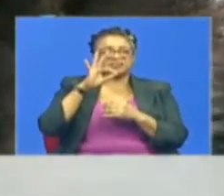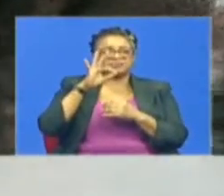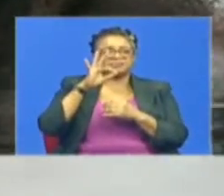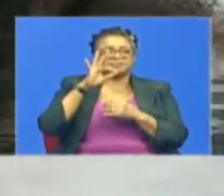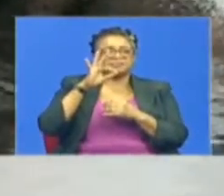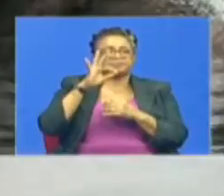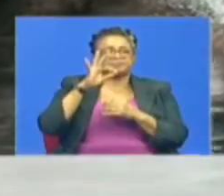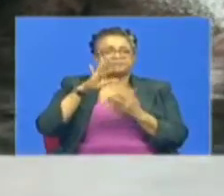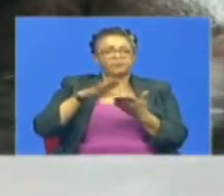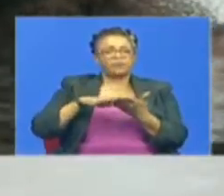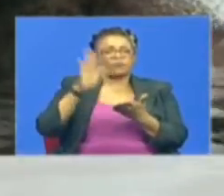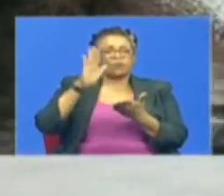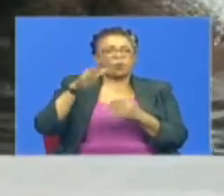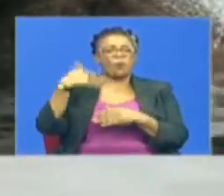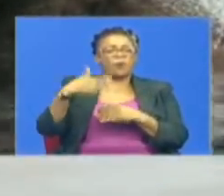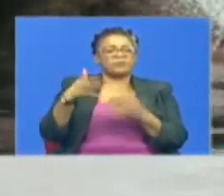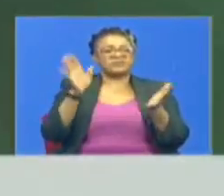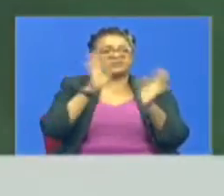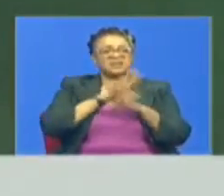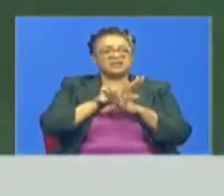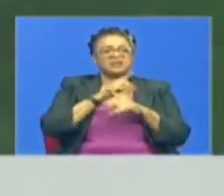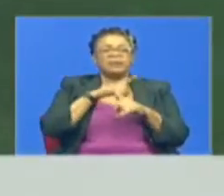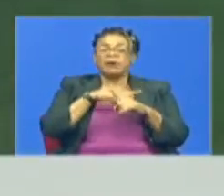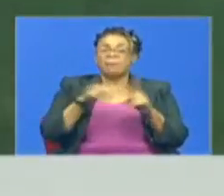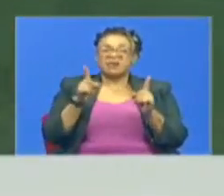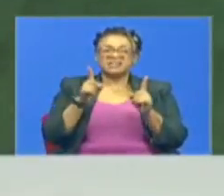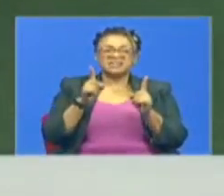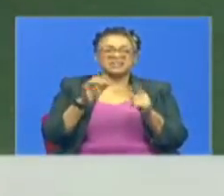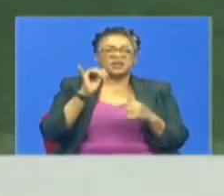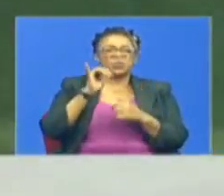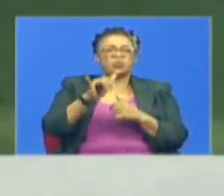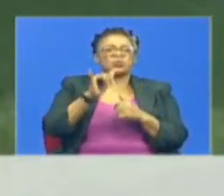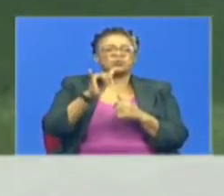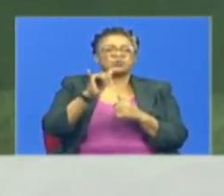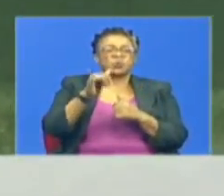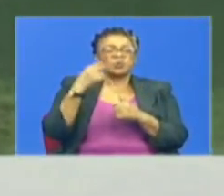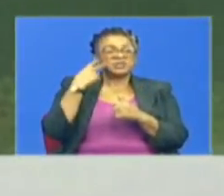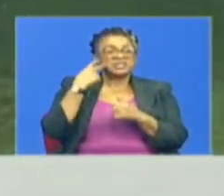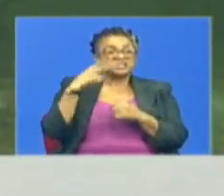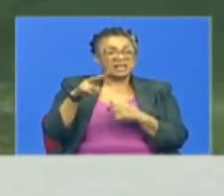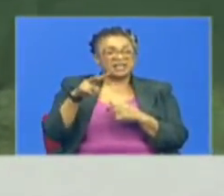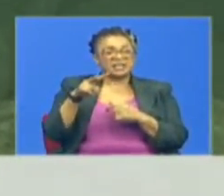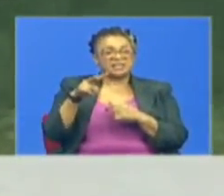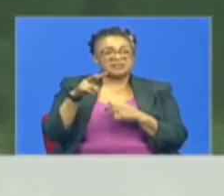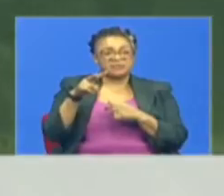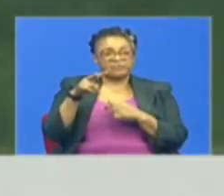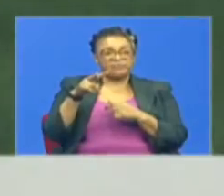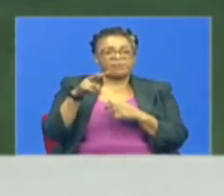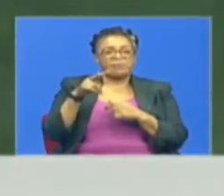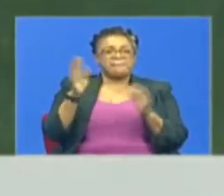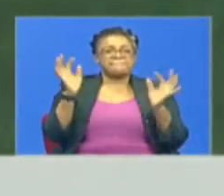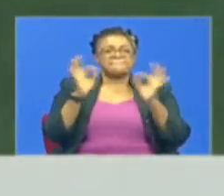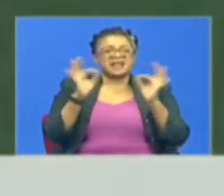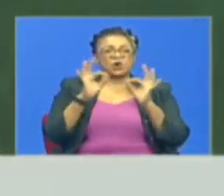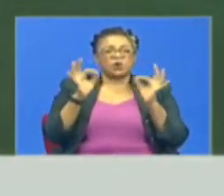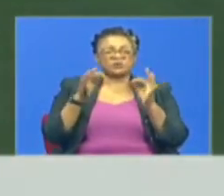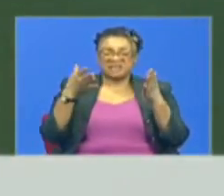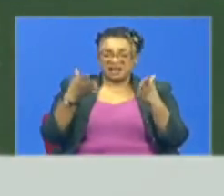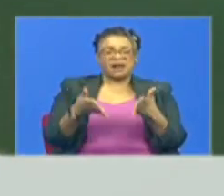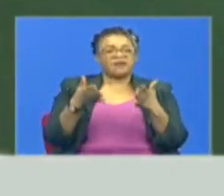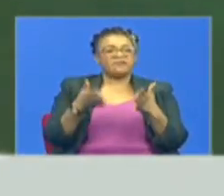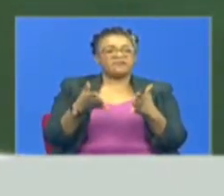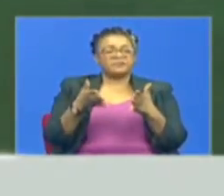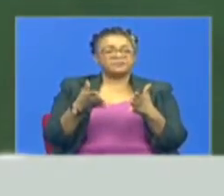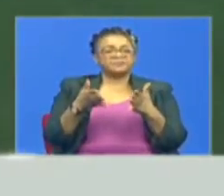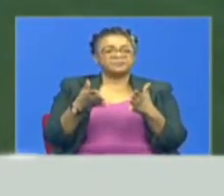place at night, but zookeepers were able to witness the miracle of life. In the wild,